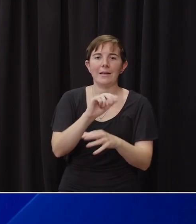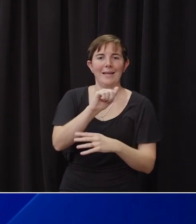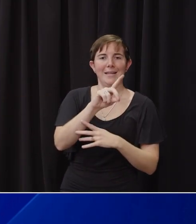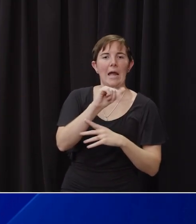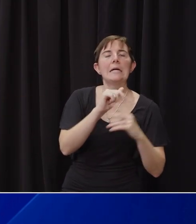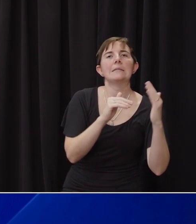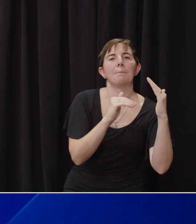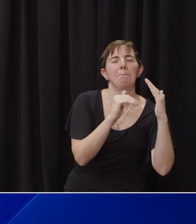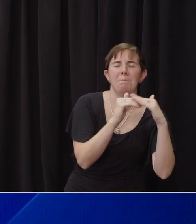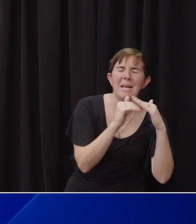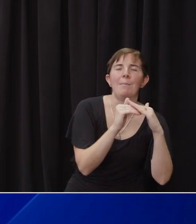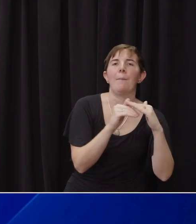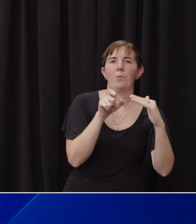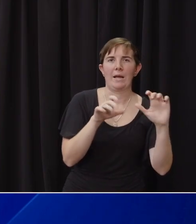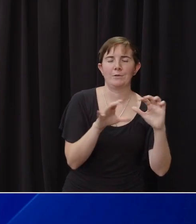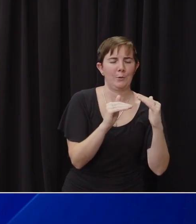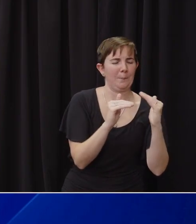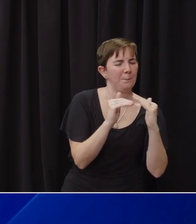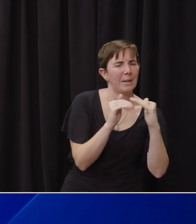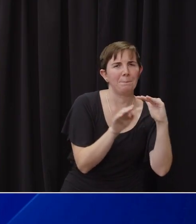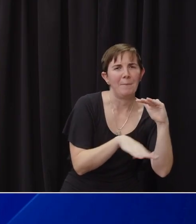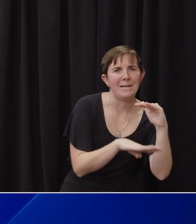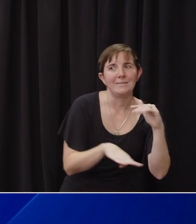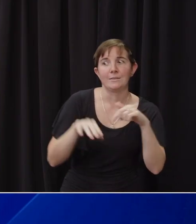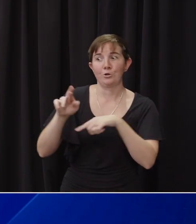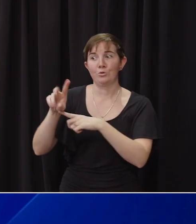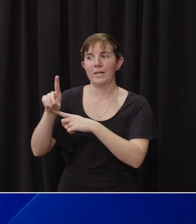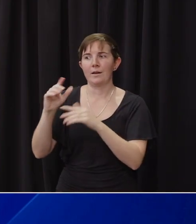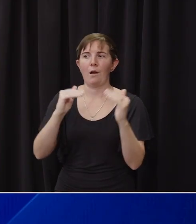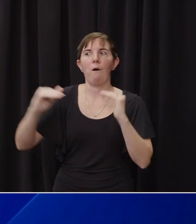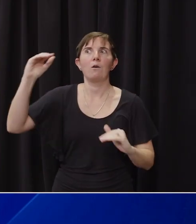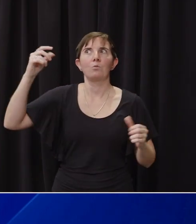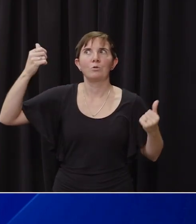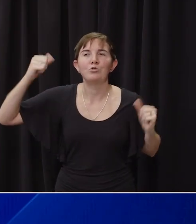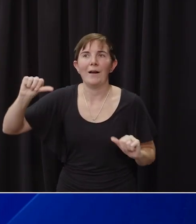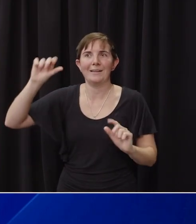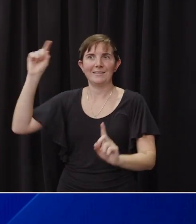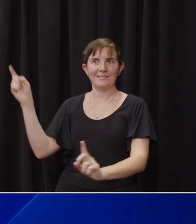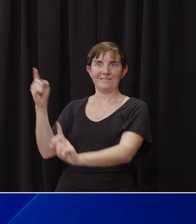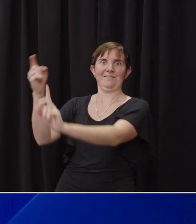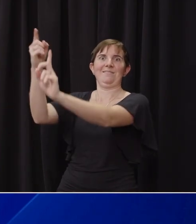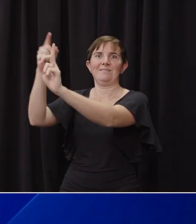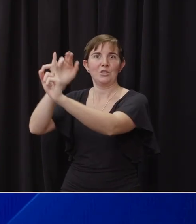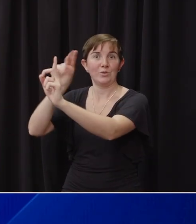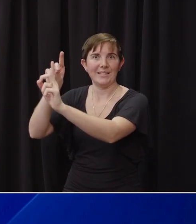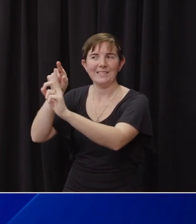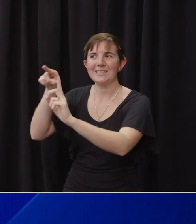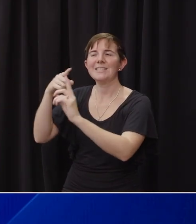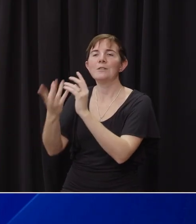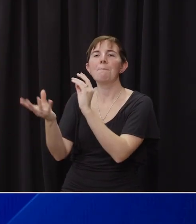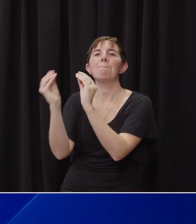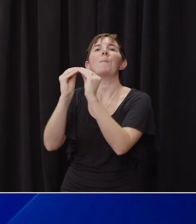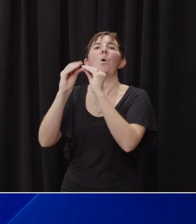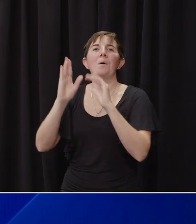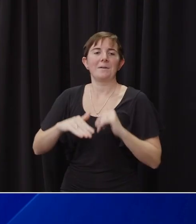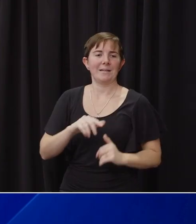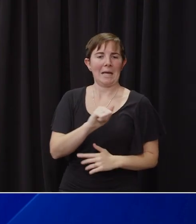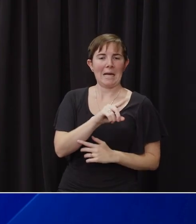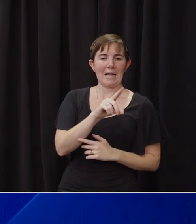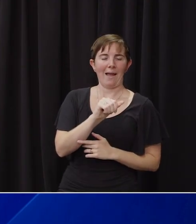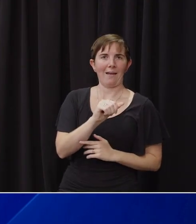minimum that we have to do. Universal design is what we're striving for, because it's more than